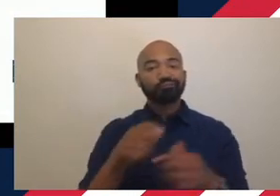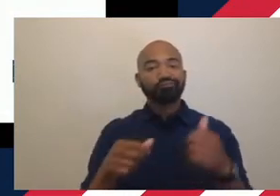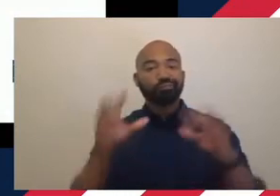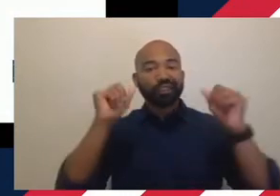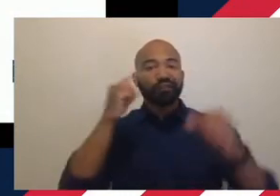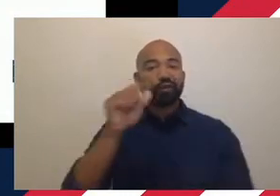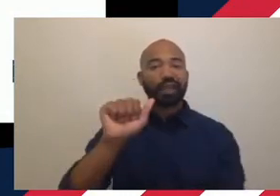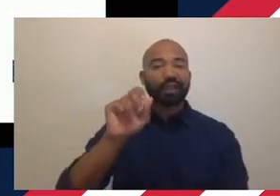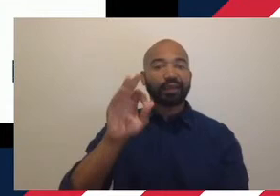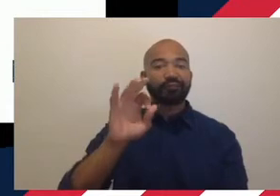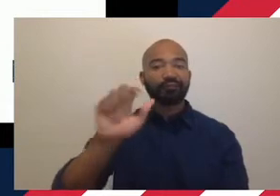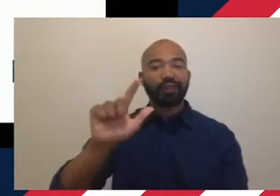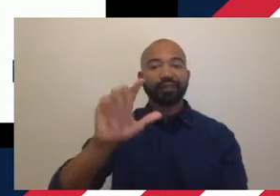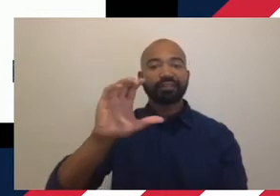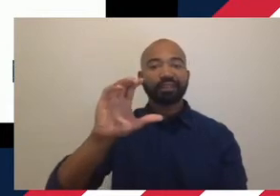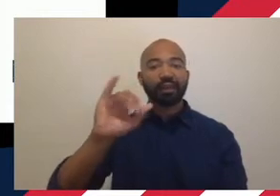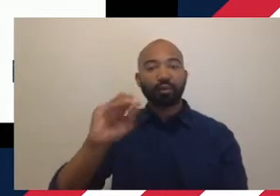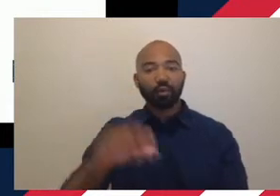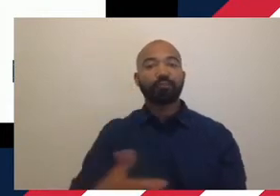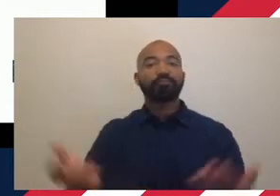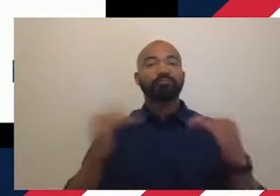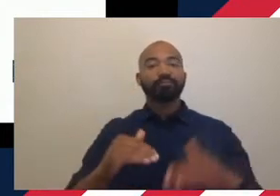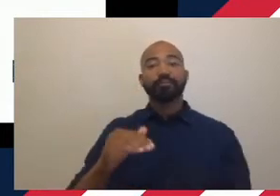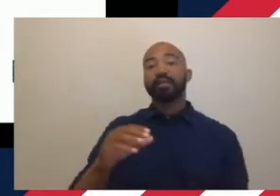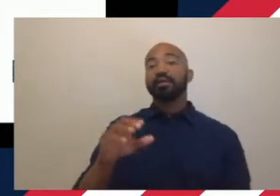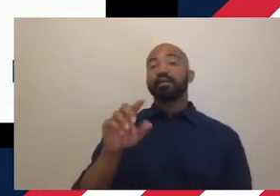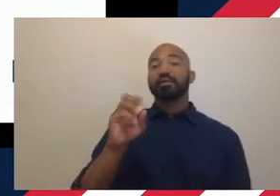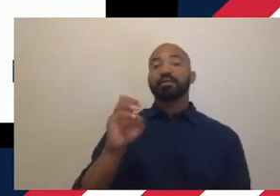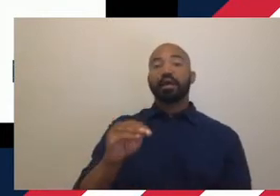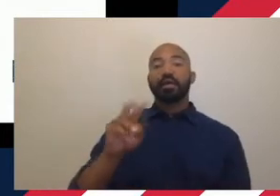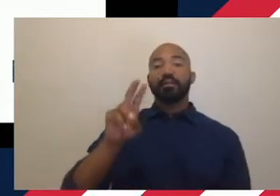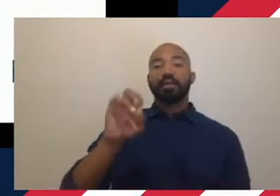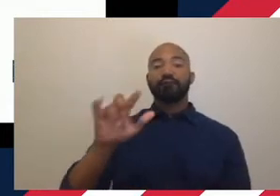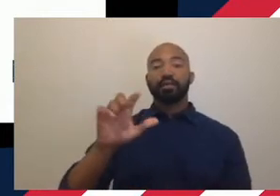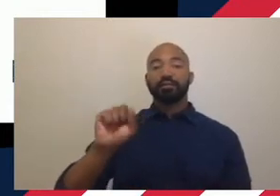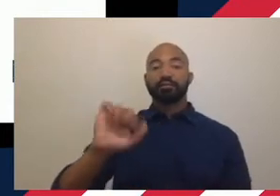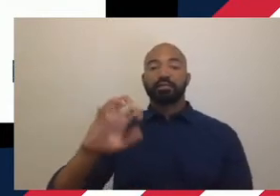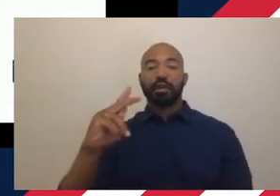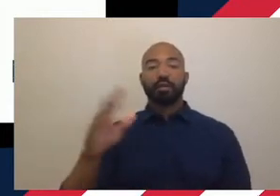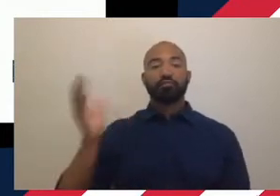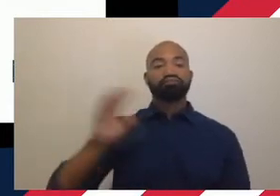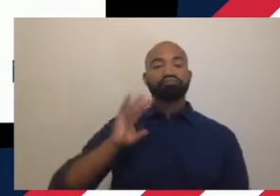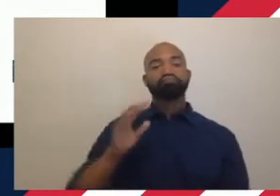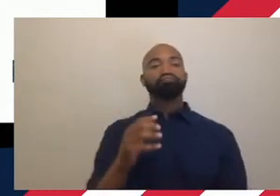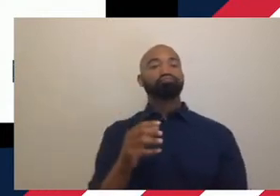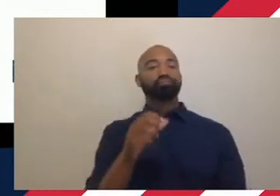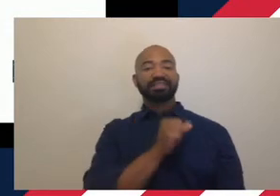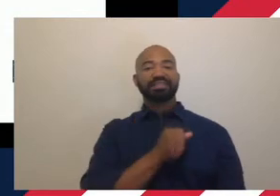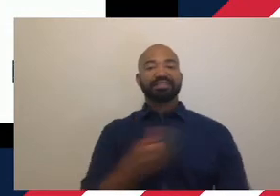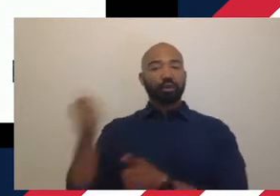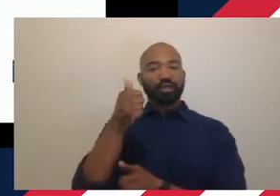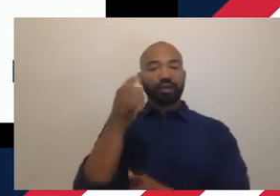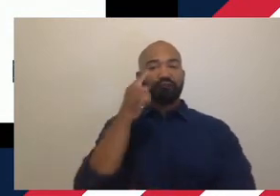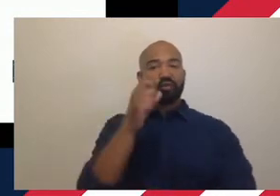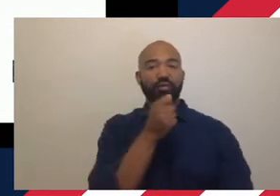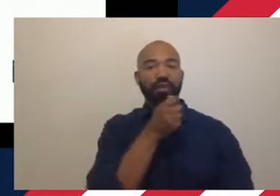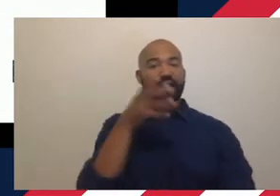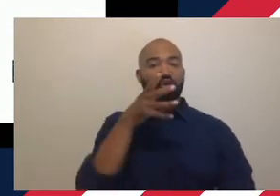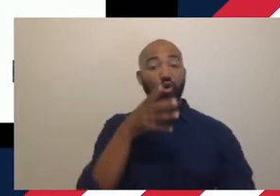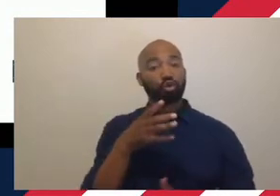and Tom Vilsack of Iowa is the former Secretary of Agriculture under President